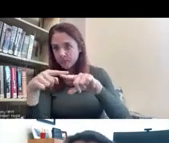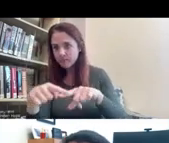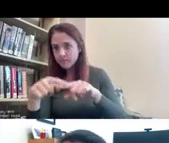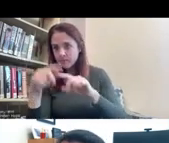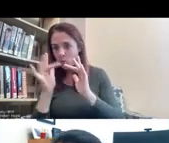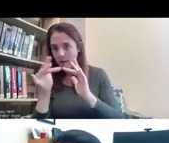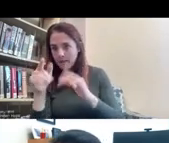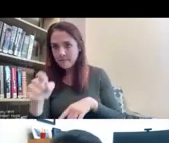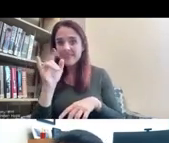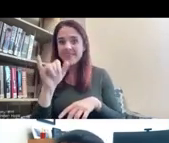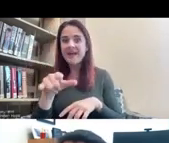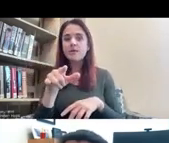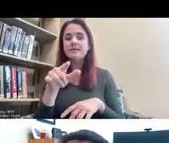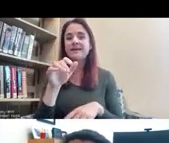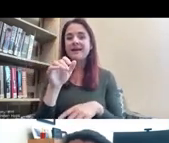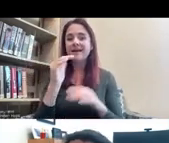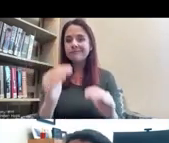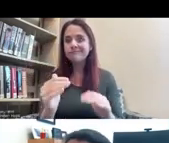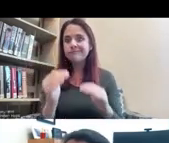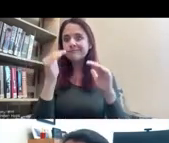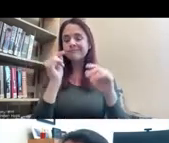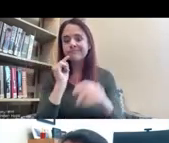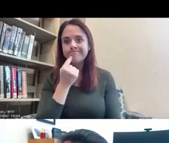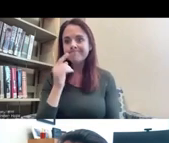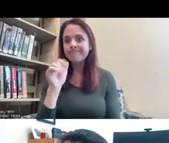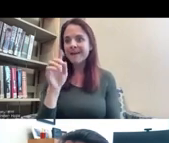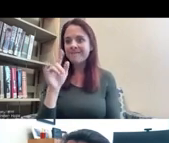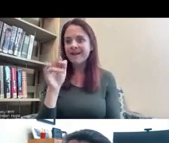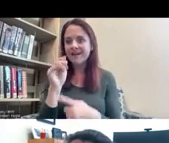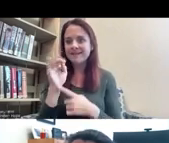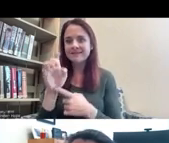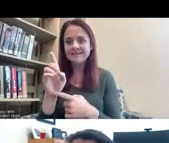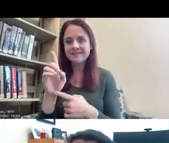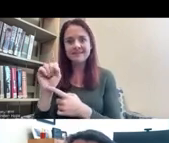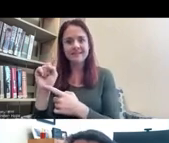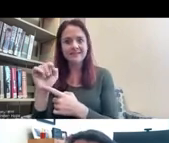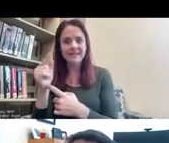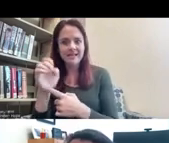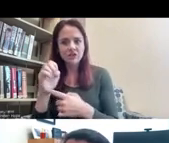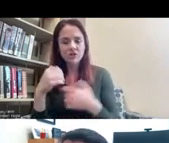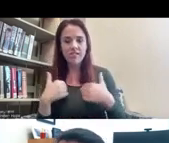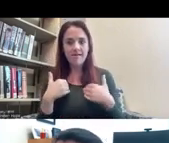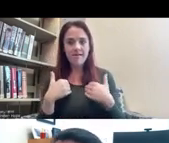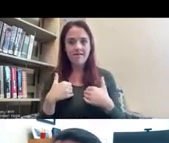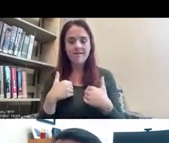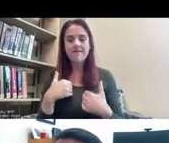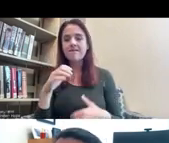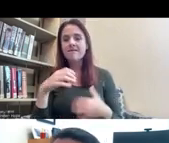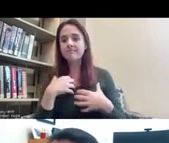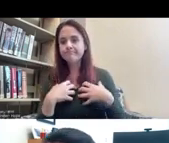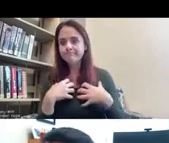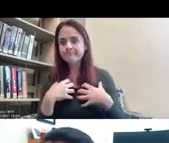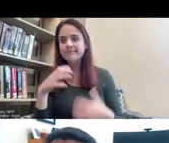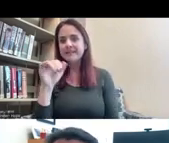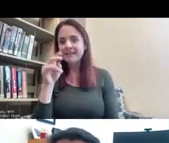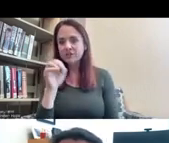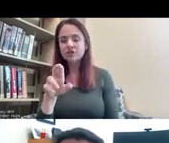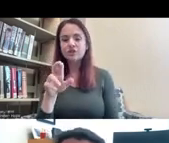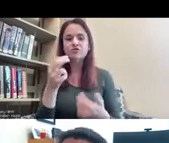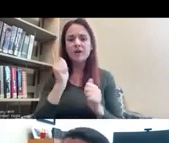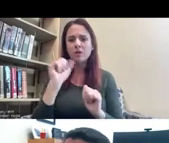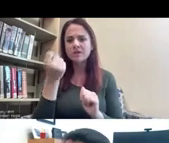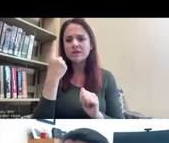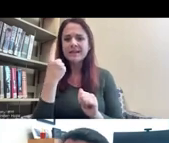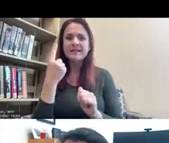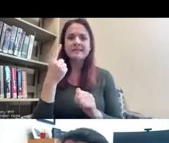in advanced stage lung cancer, where they were trying to understand if the relationship between the symptom monitoring and prompting need for